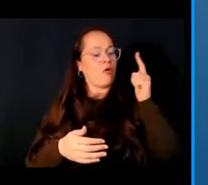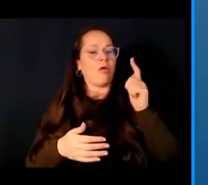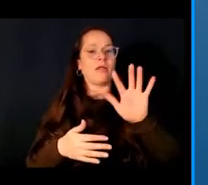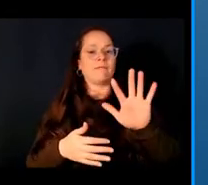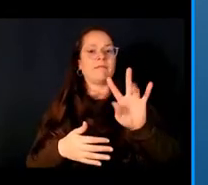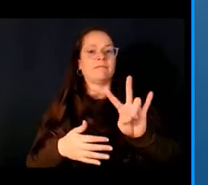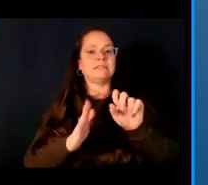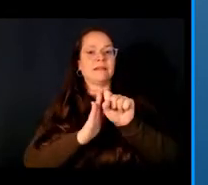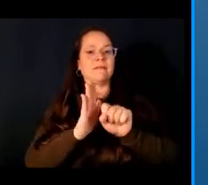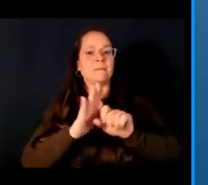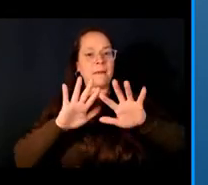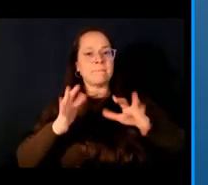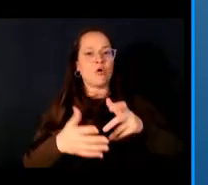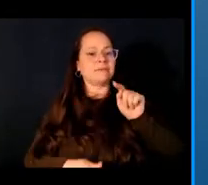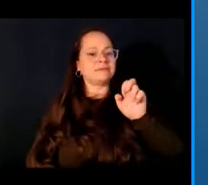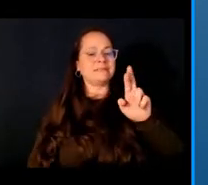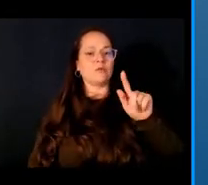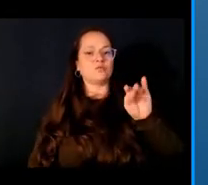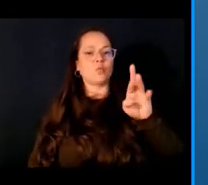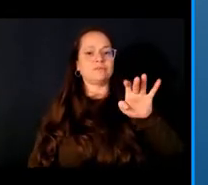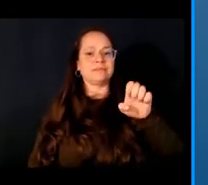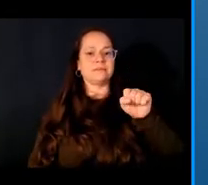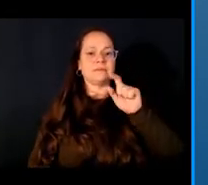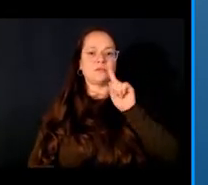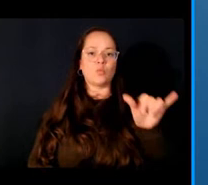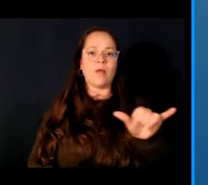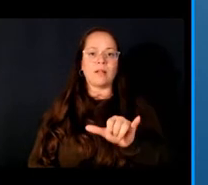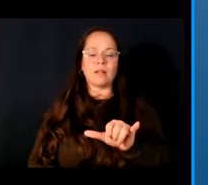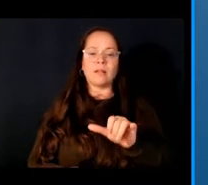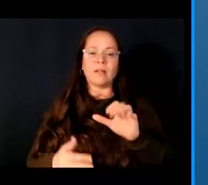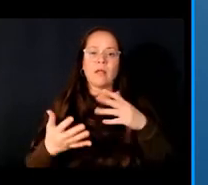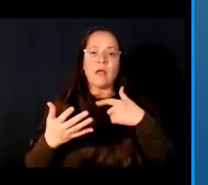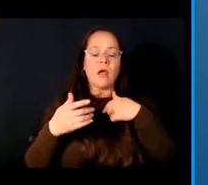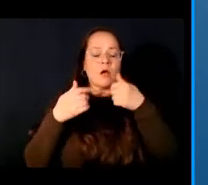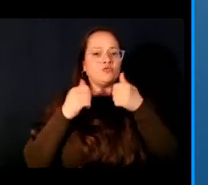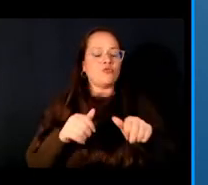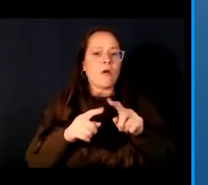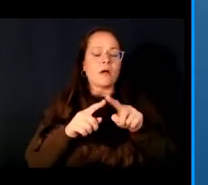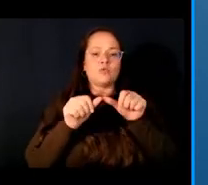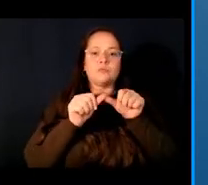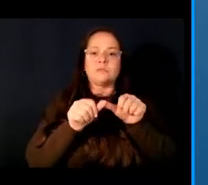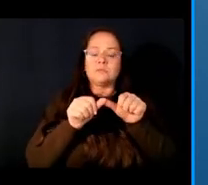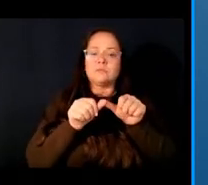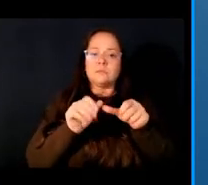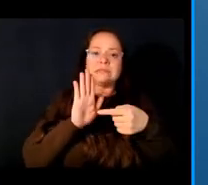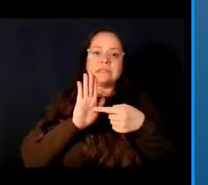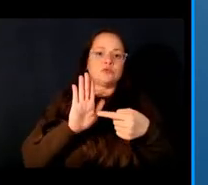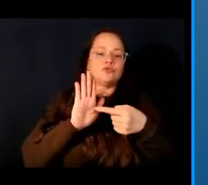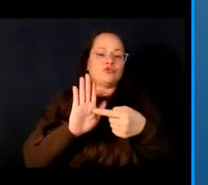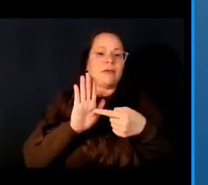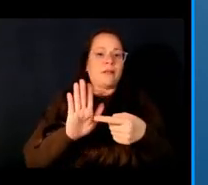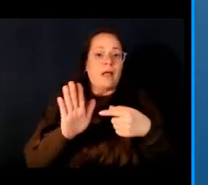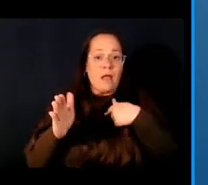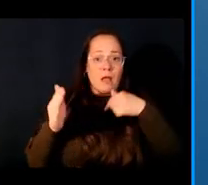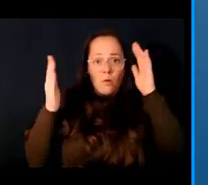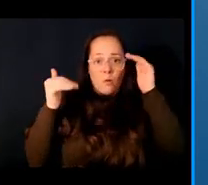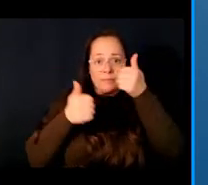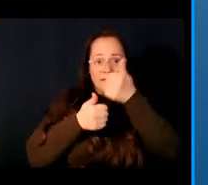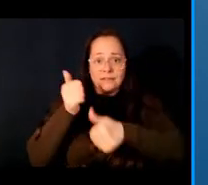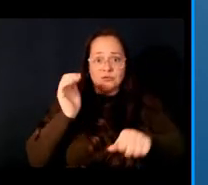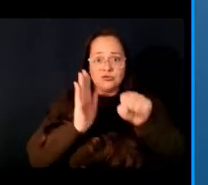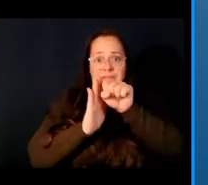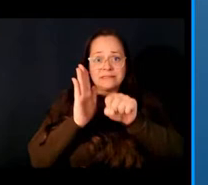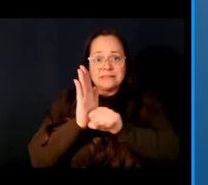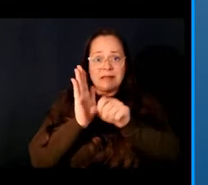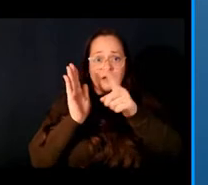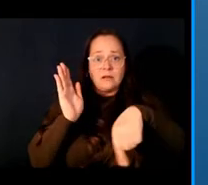parties in our territories as well which I've tried to consistently demonstrate and I and I hope each of our state parties and